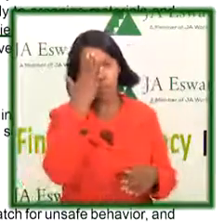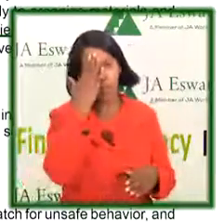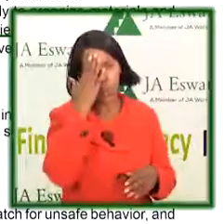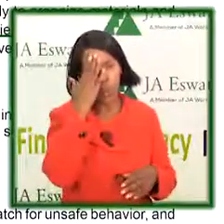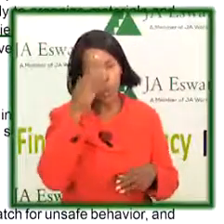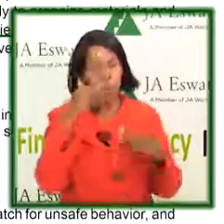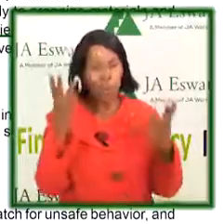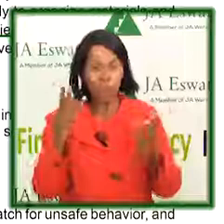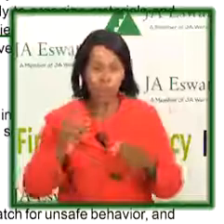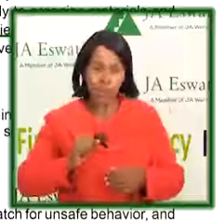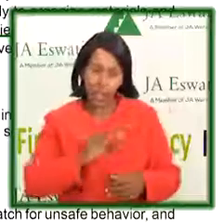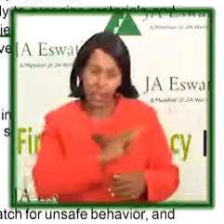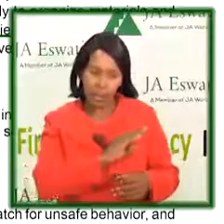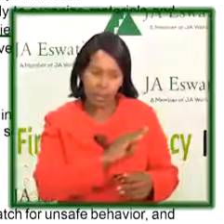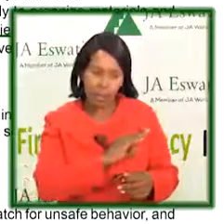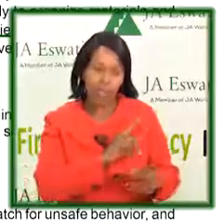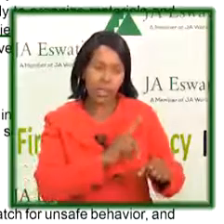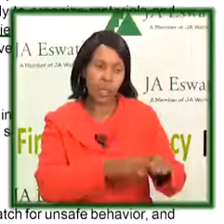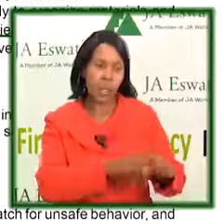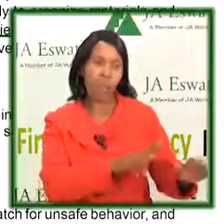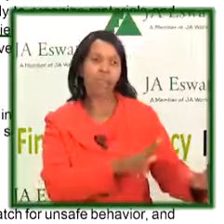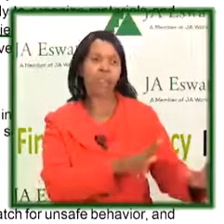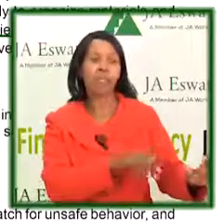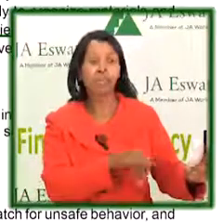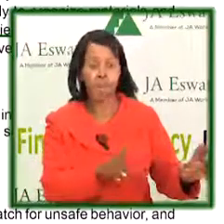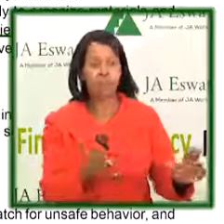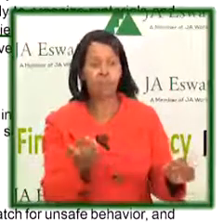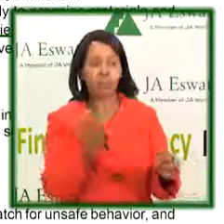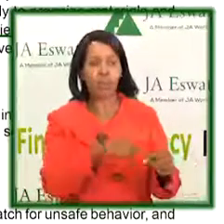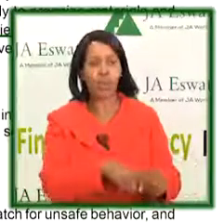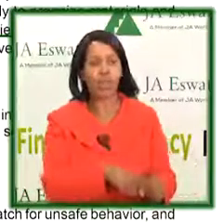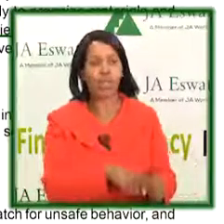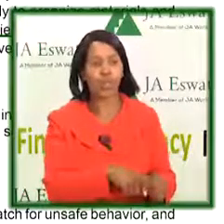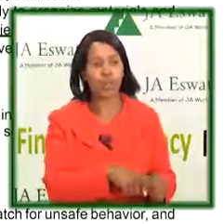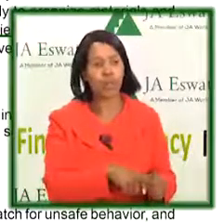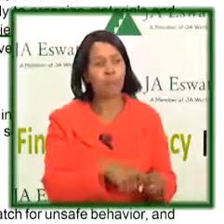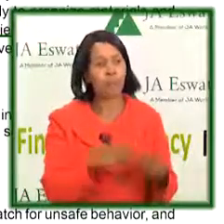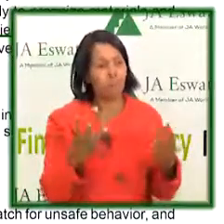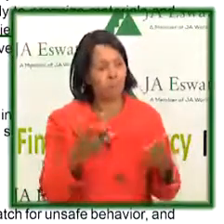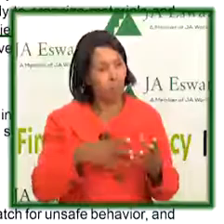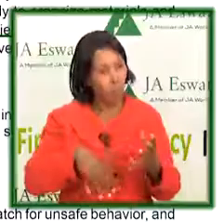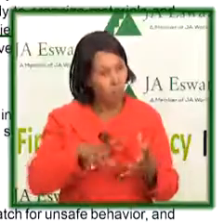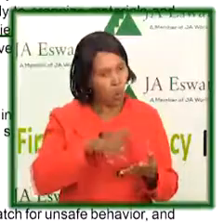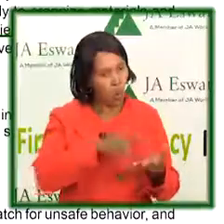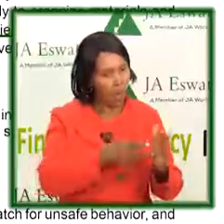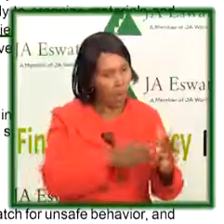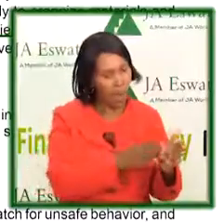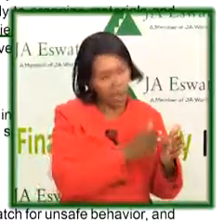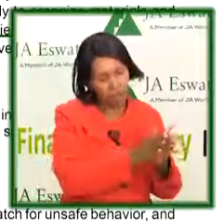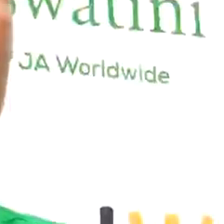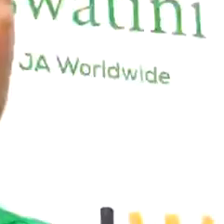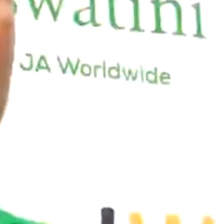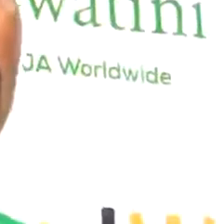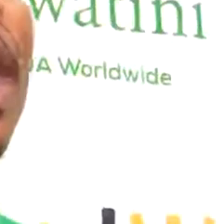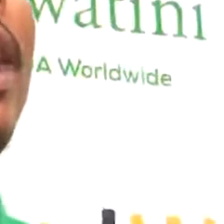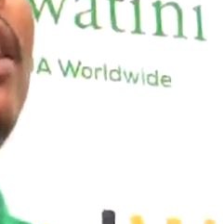we've decided to start working at 8. No one has set up the assembly line, no one has prepared the material and the